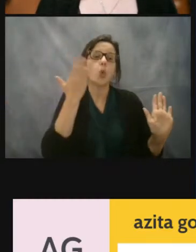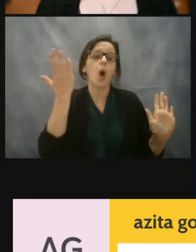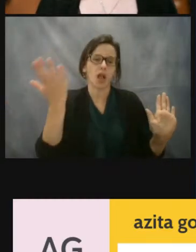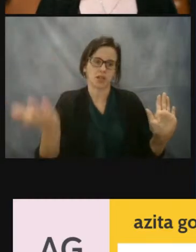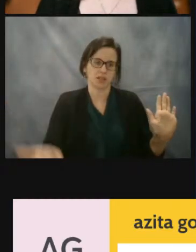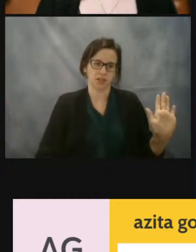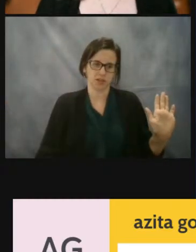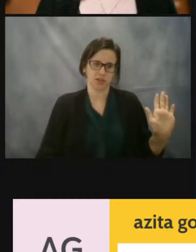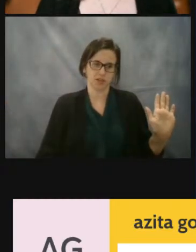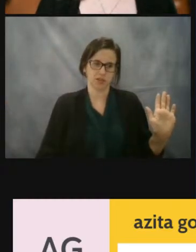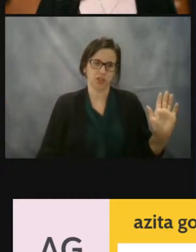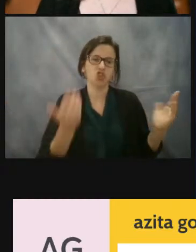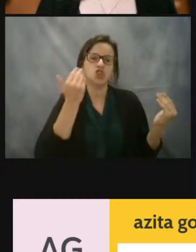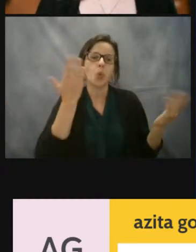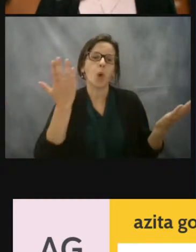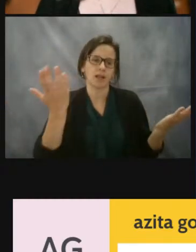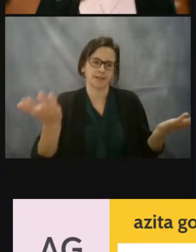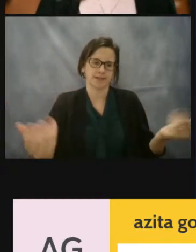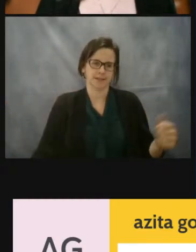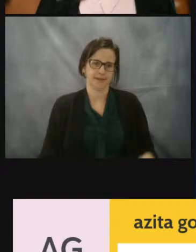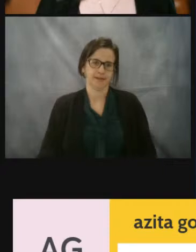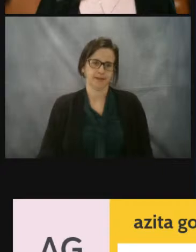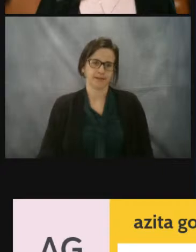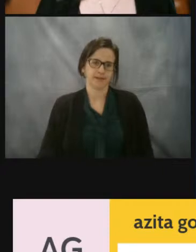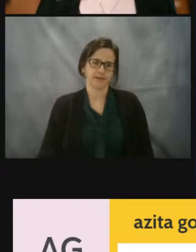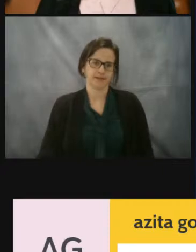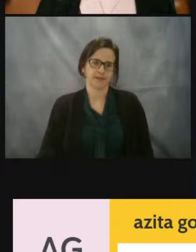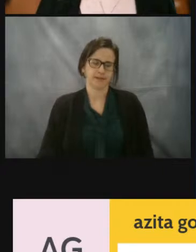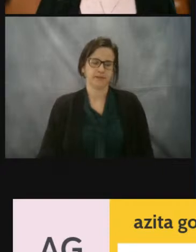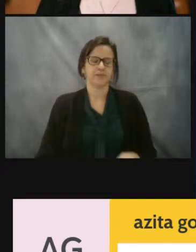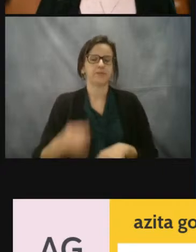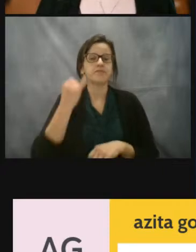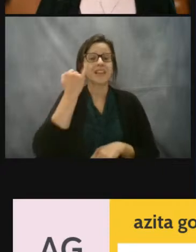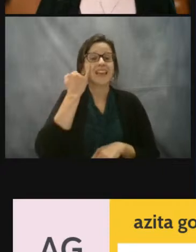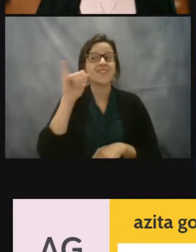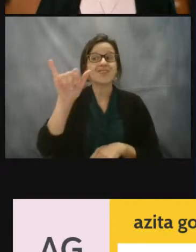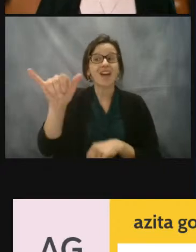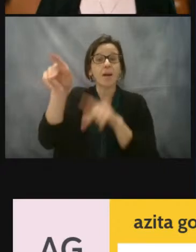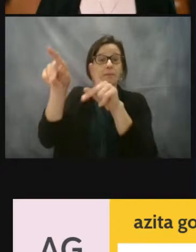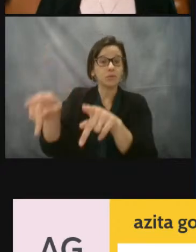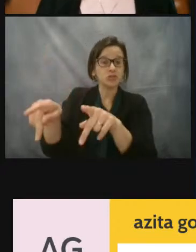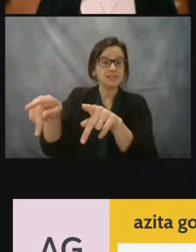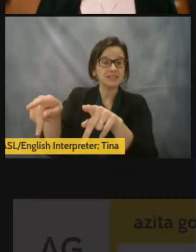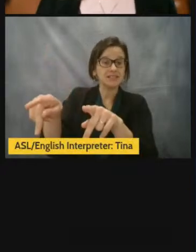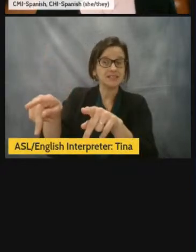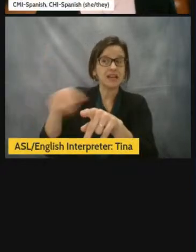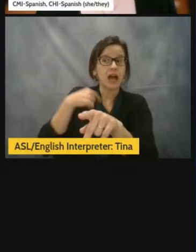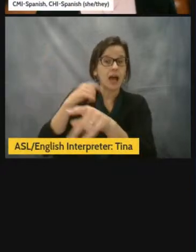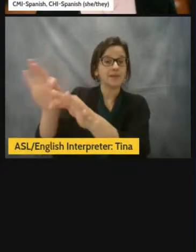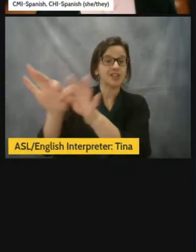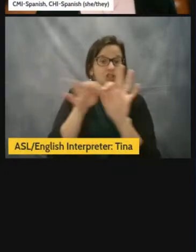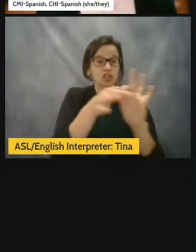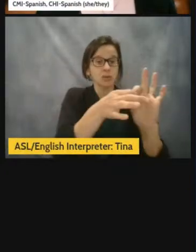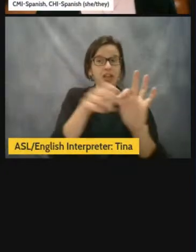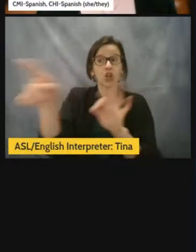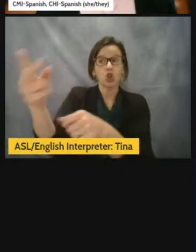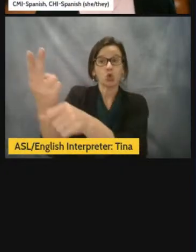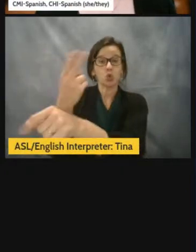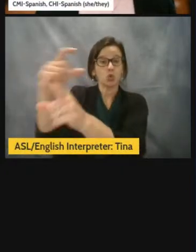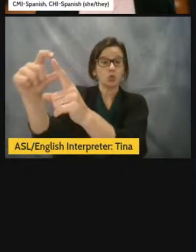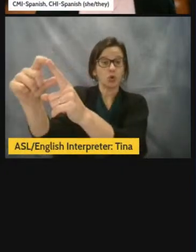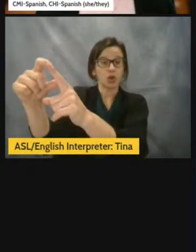If the person I'm interpreting for uses a particular term that's not in the dictionary, what am I going to do? Correct